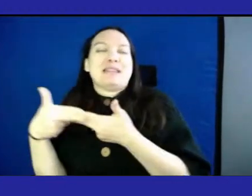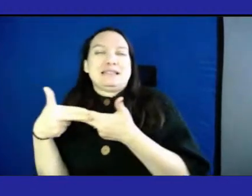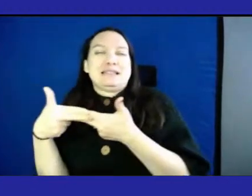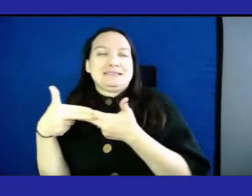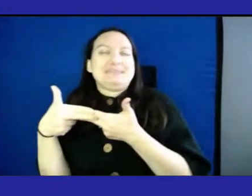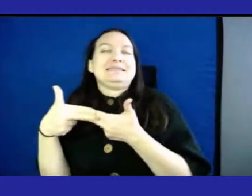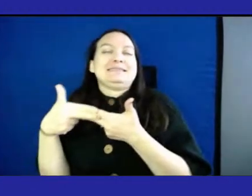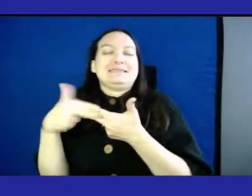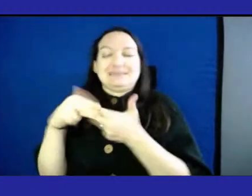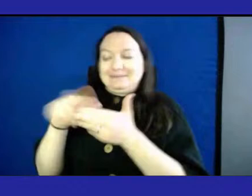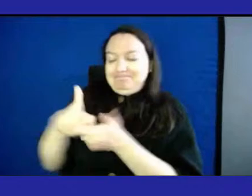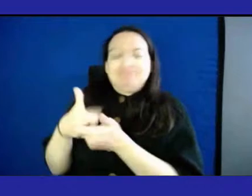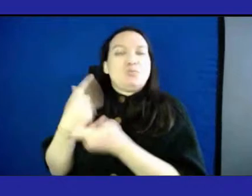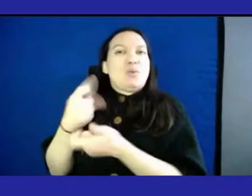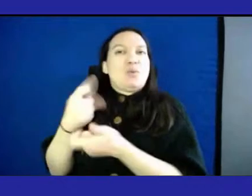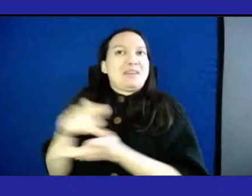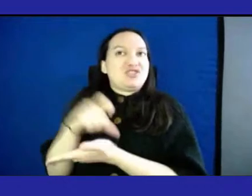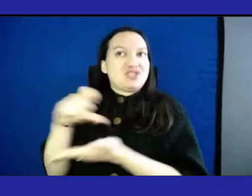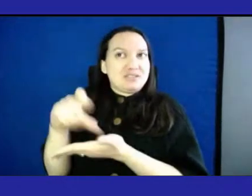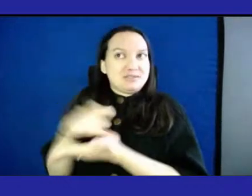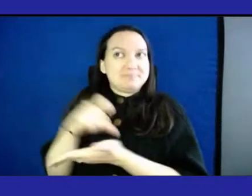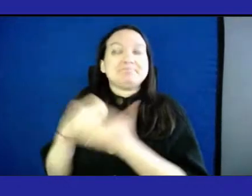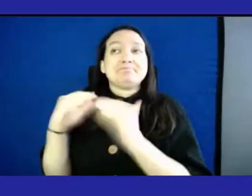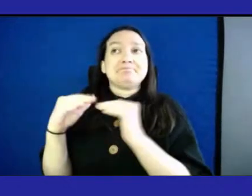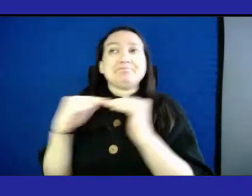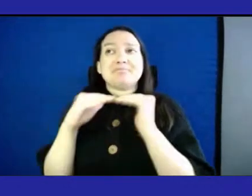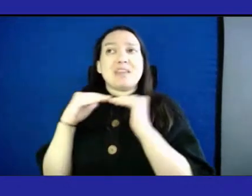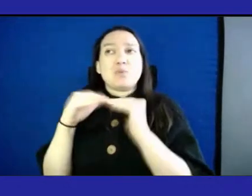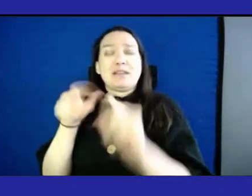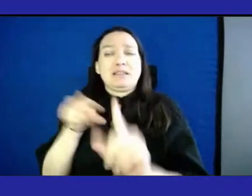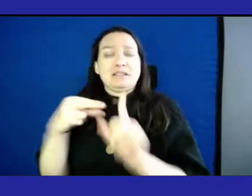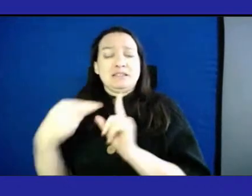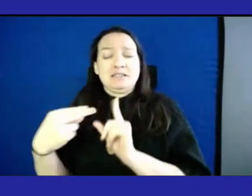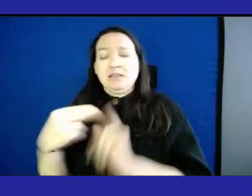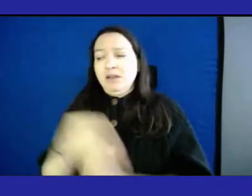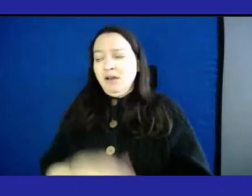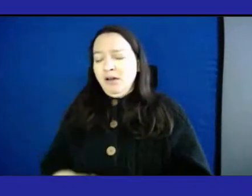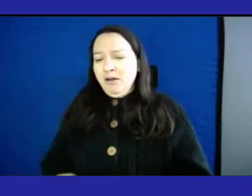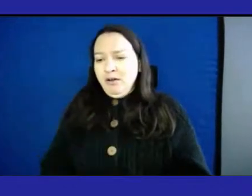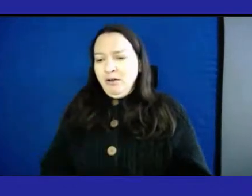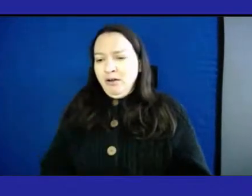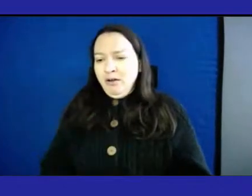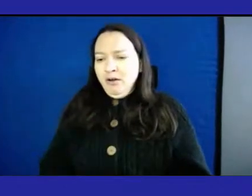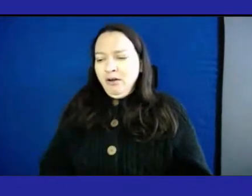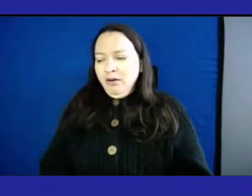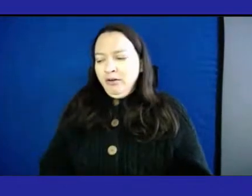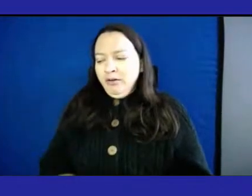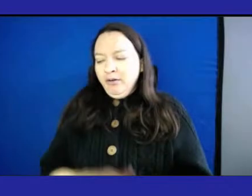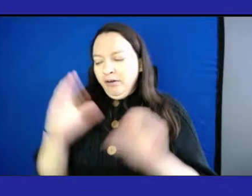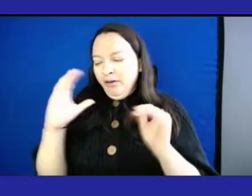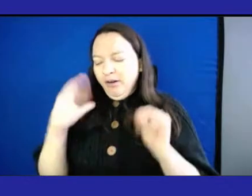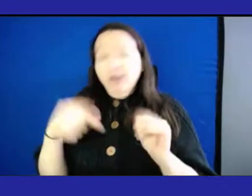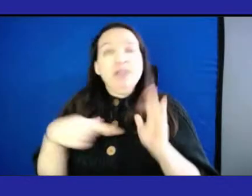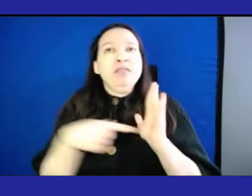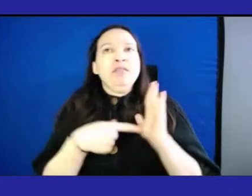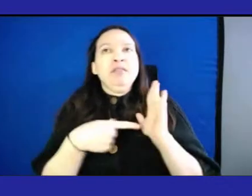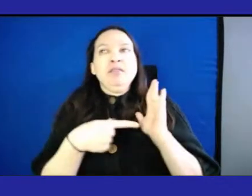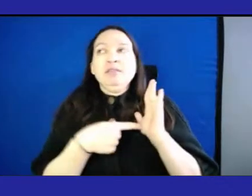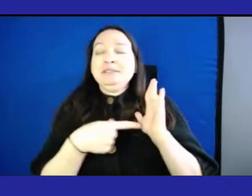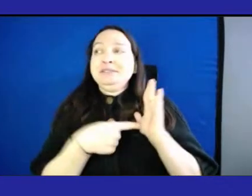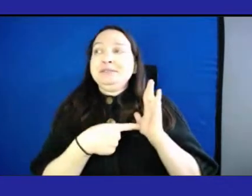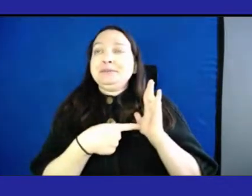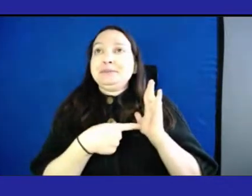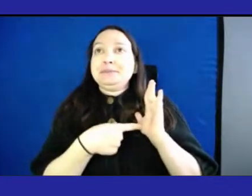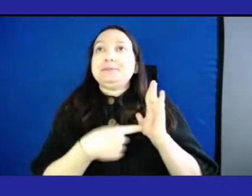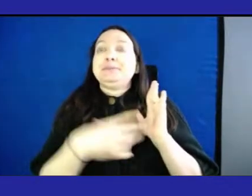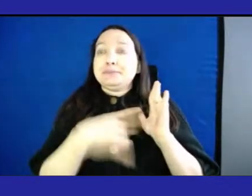one pager that is just the equity lens. And then not on this one, but really liked how